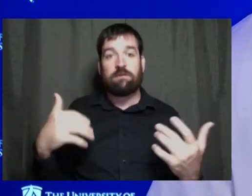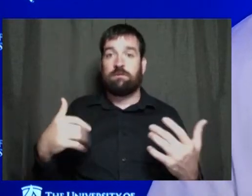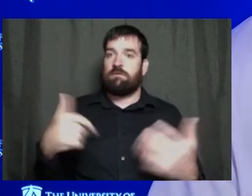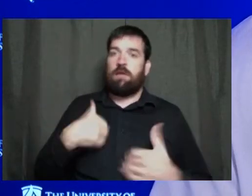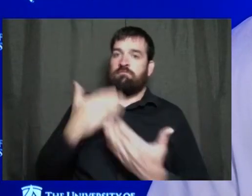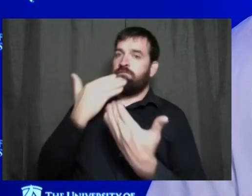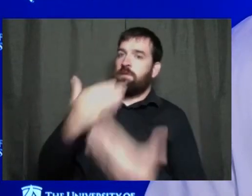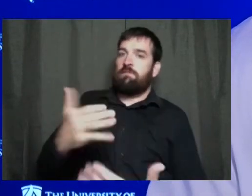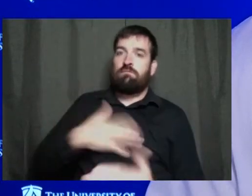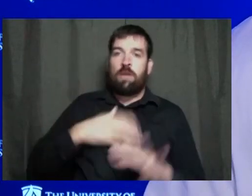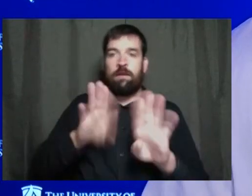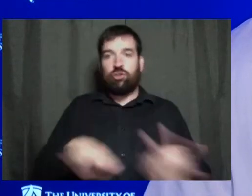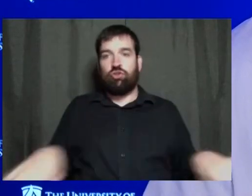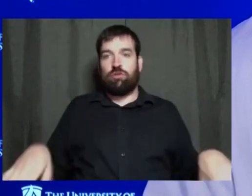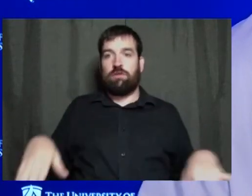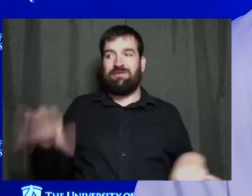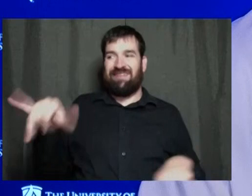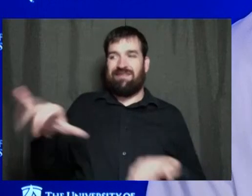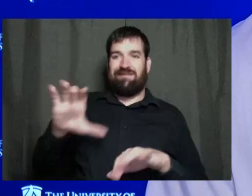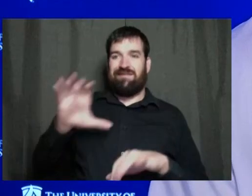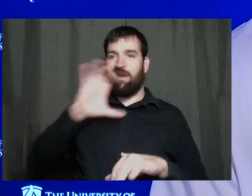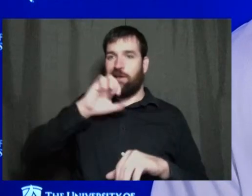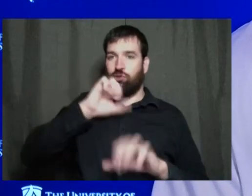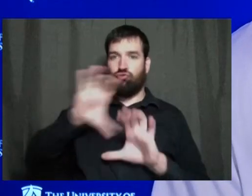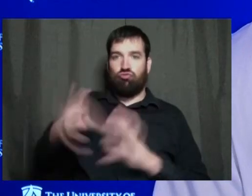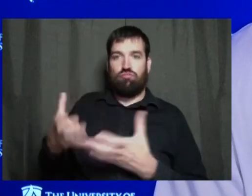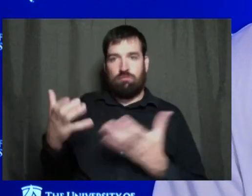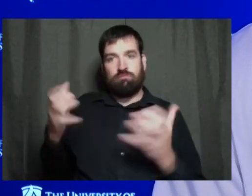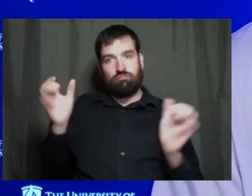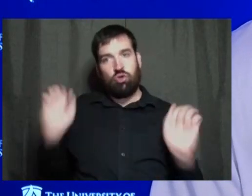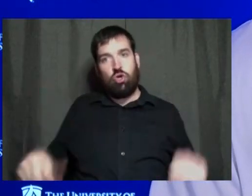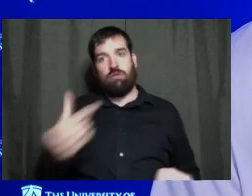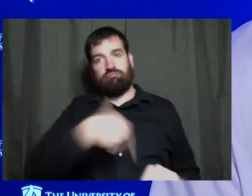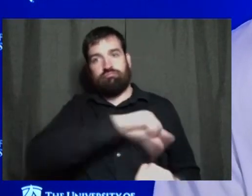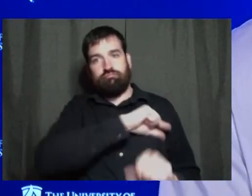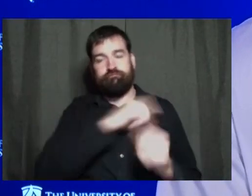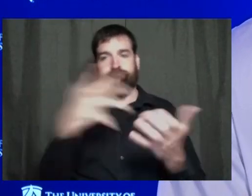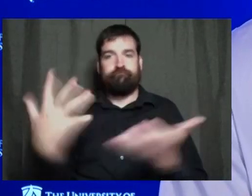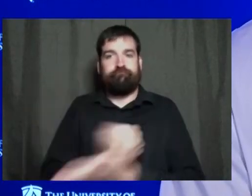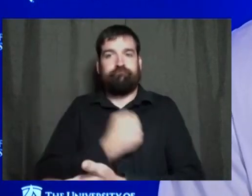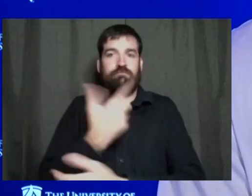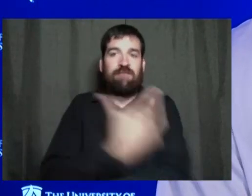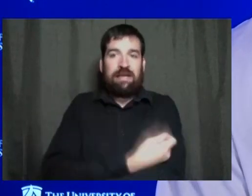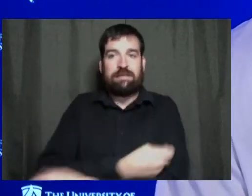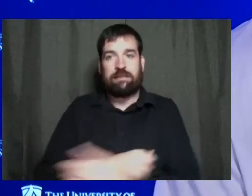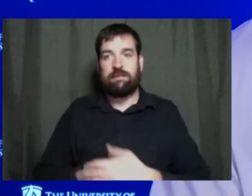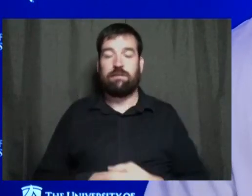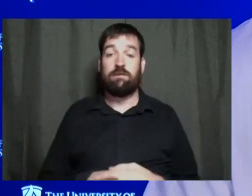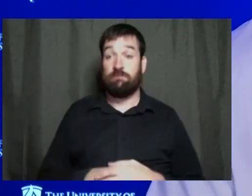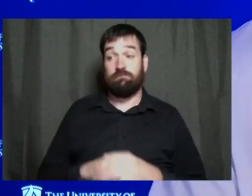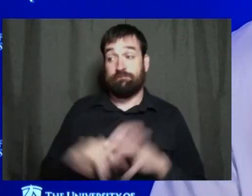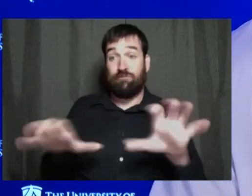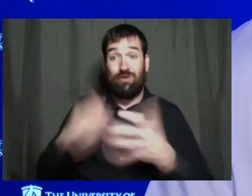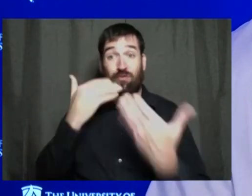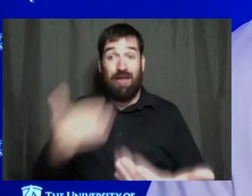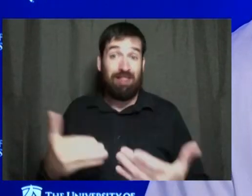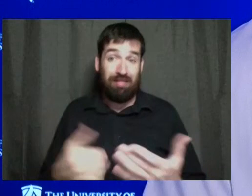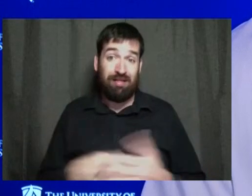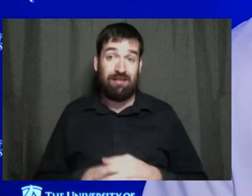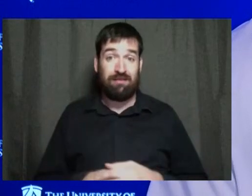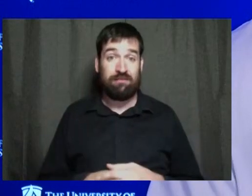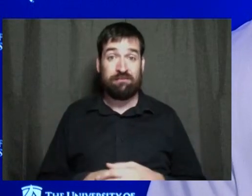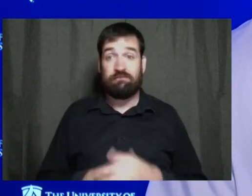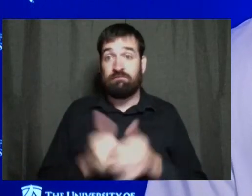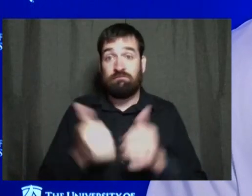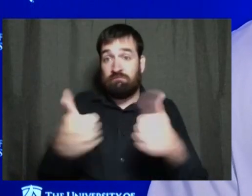were of that age to be eligible to get the vaccine when they did, and they're doing well and did well. And any benefits that